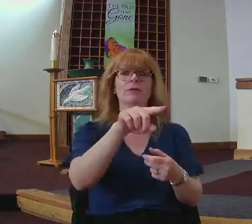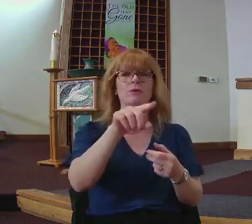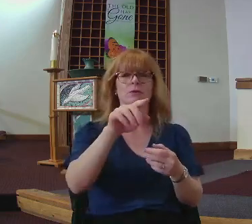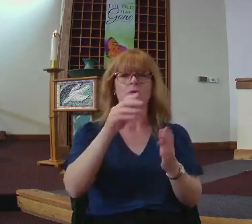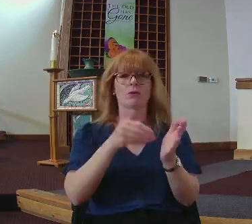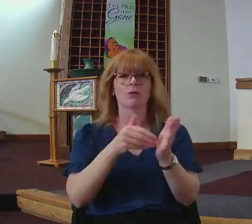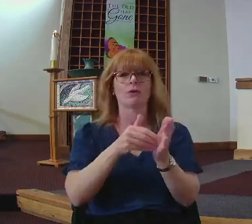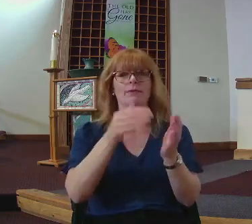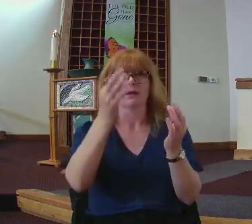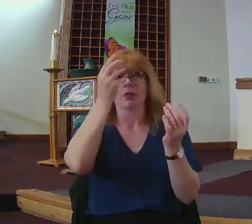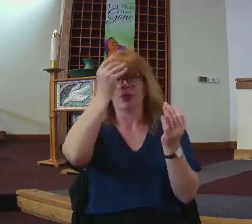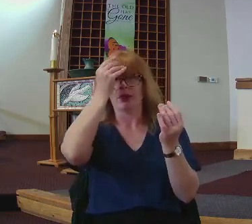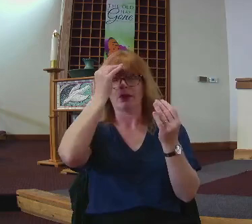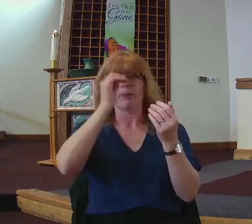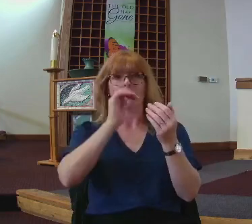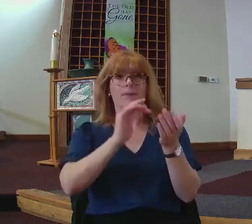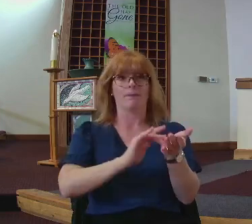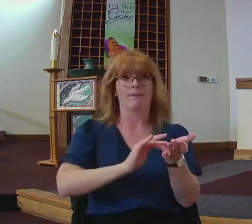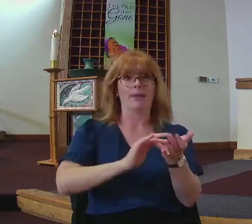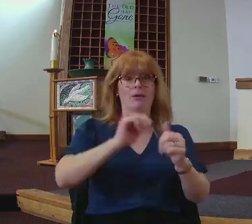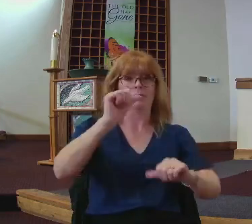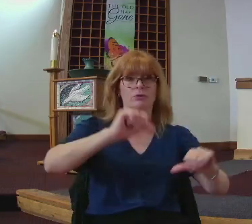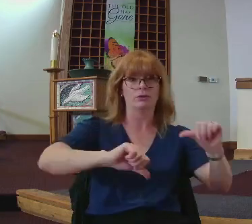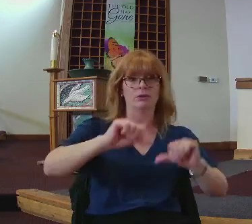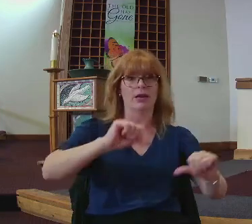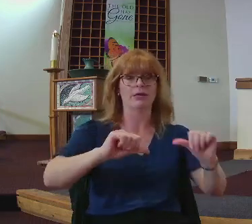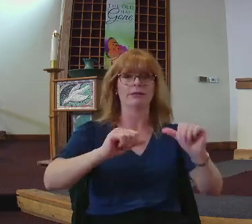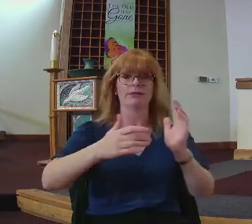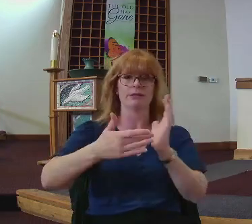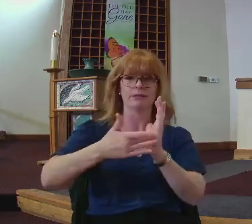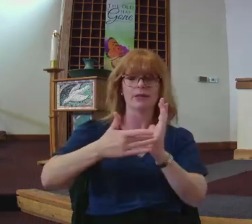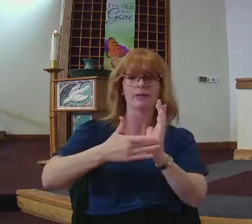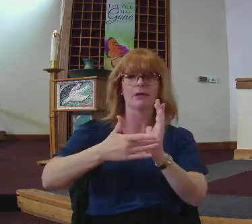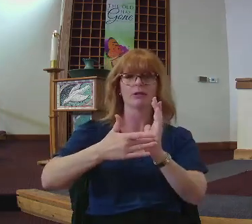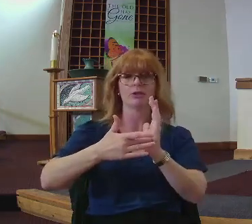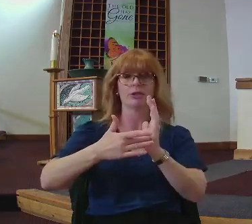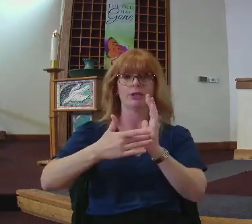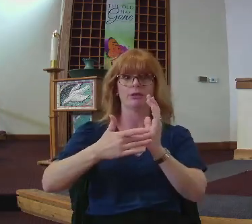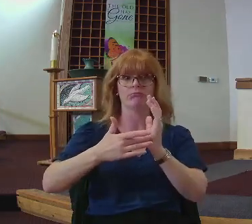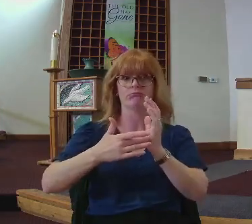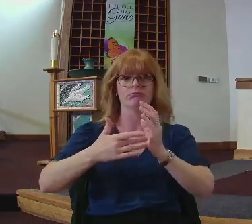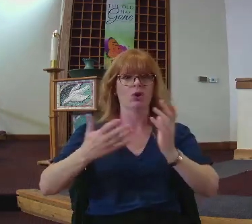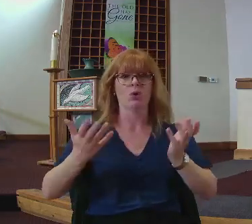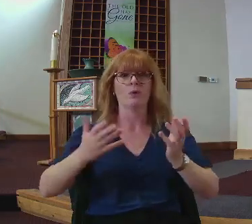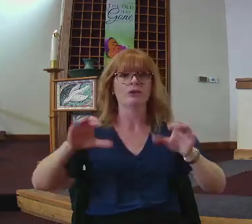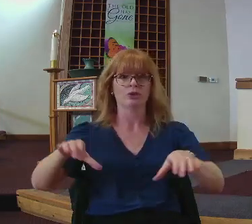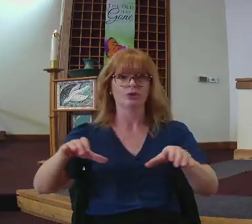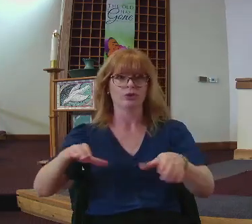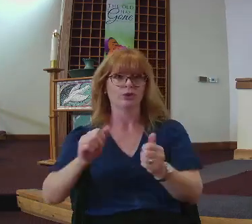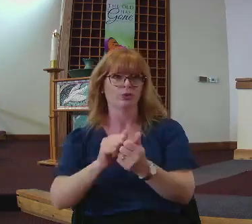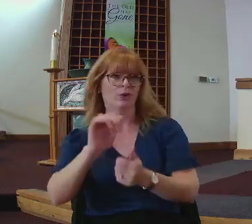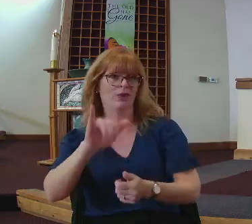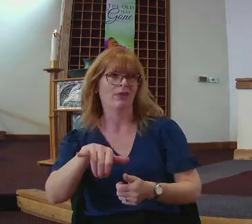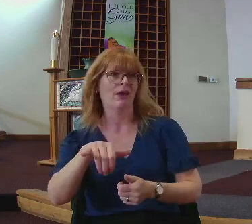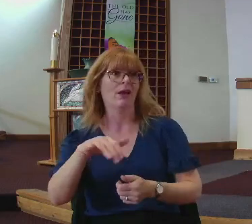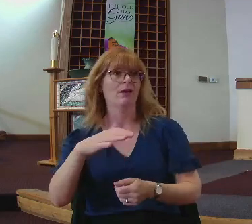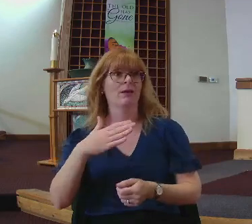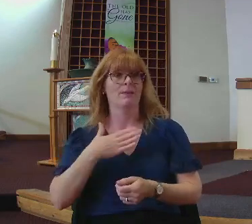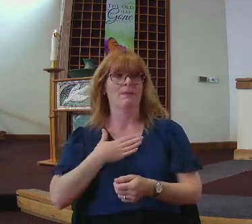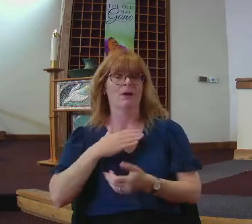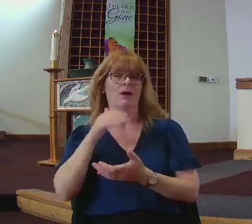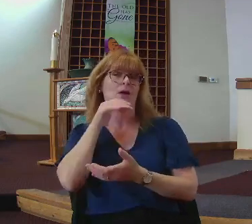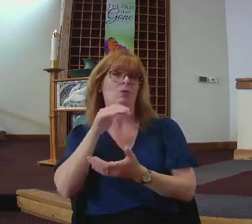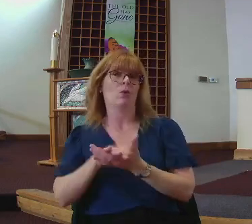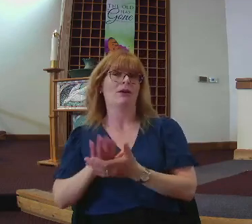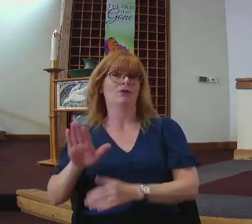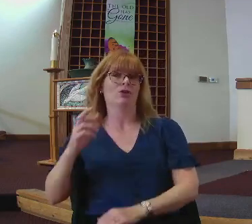upon the use of medical science and technology and what you do with that. One of my wife's best friends from college